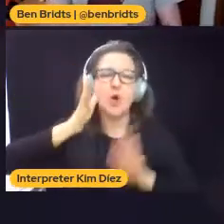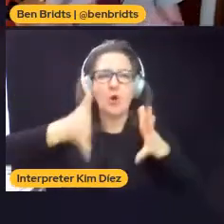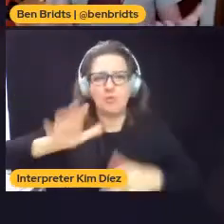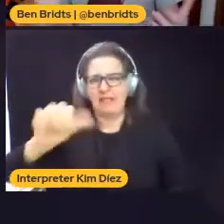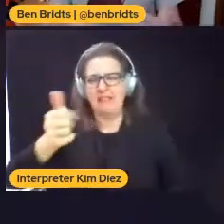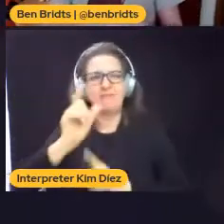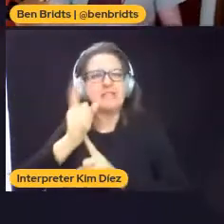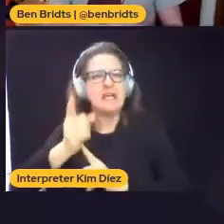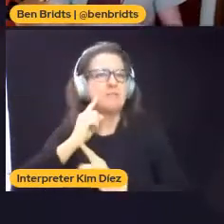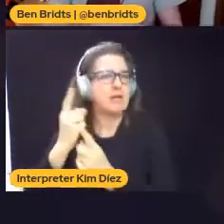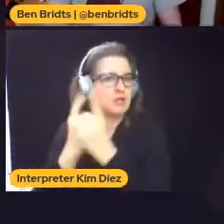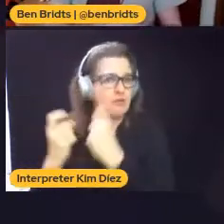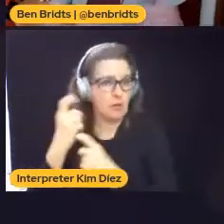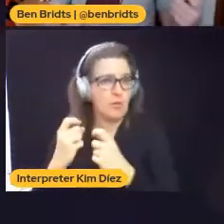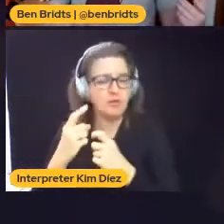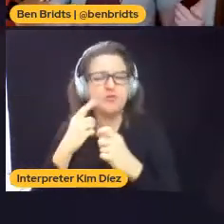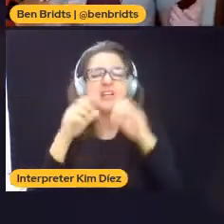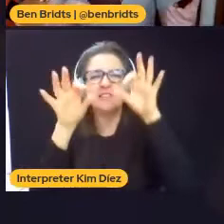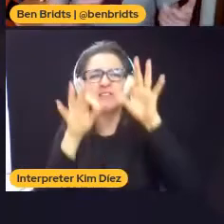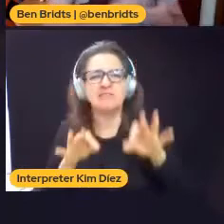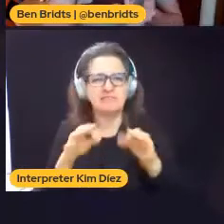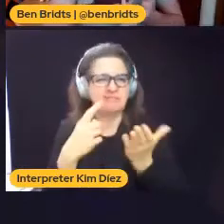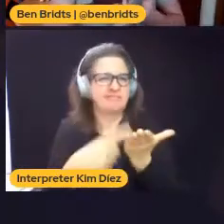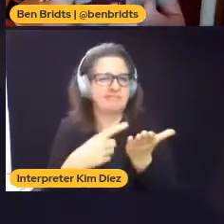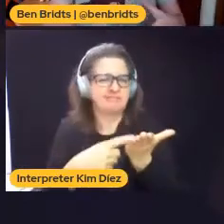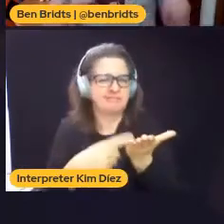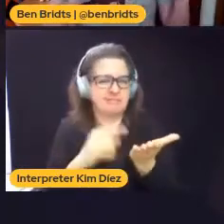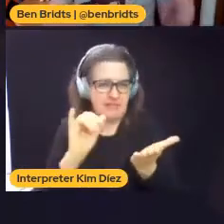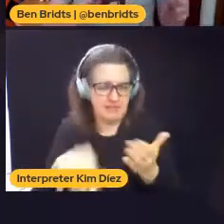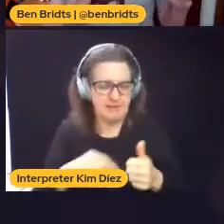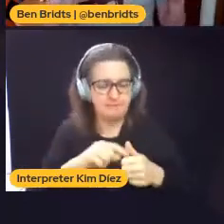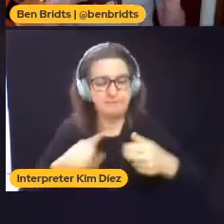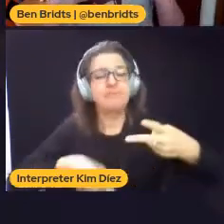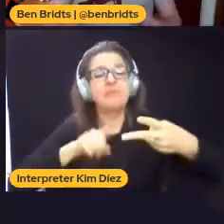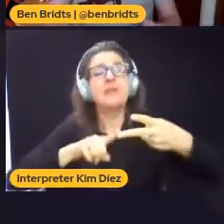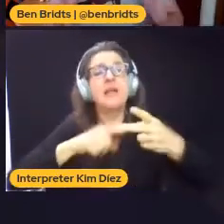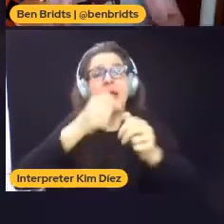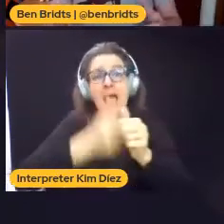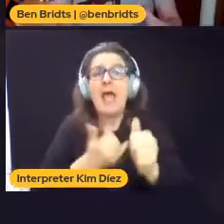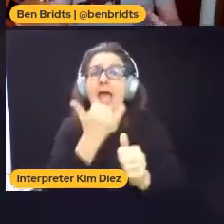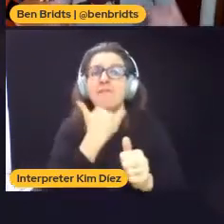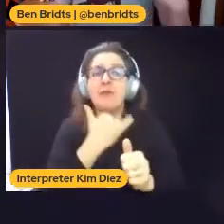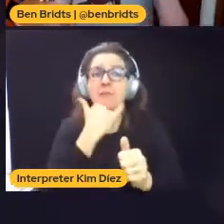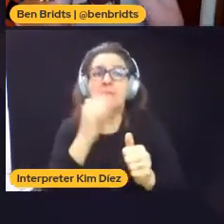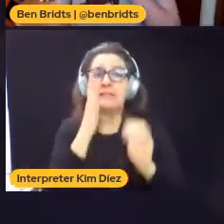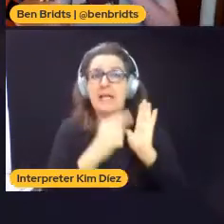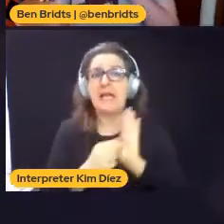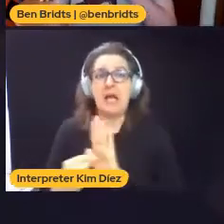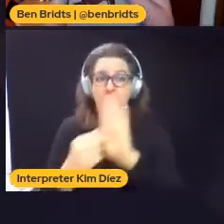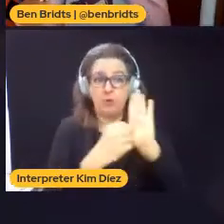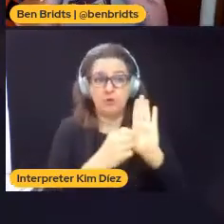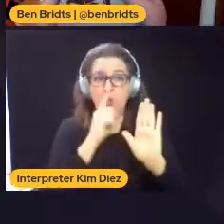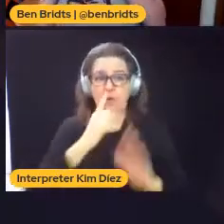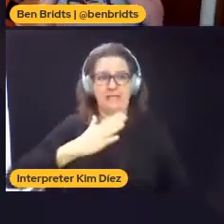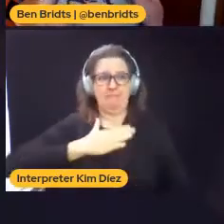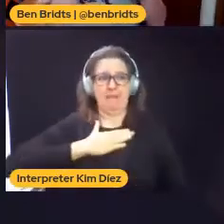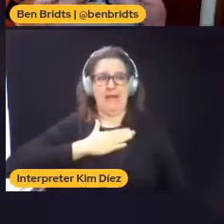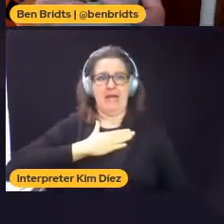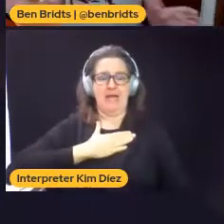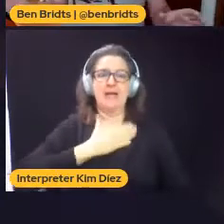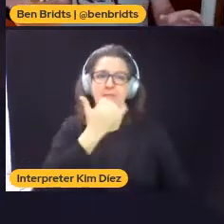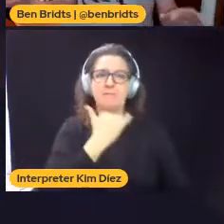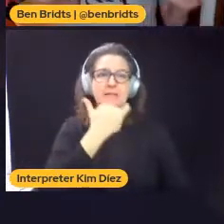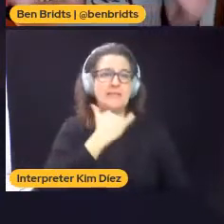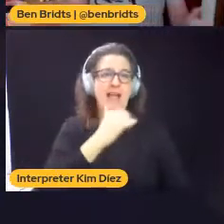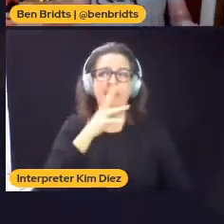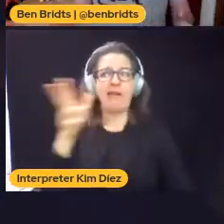questions and we can go into that. Secondly, every mistake that I will show and I will talk about is one that I made. I'm not